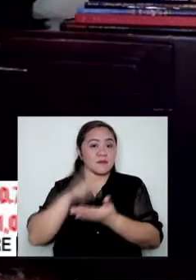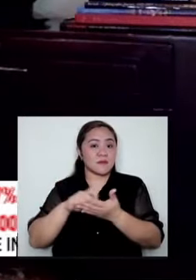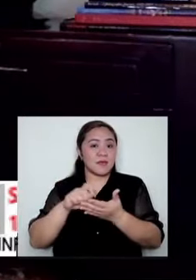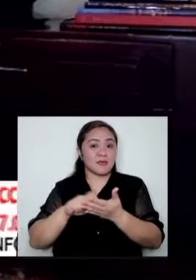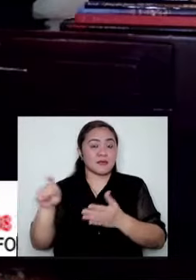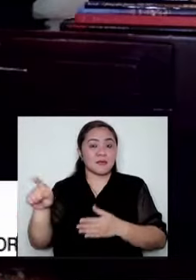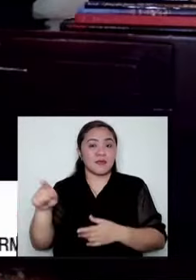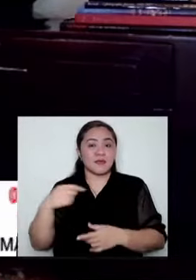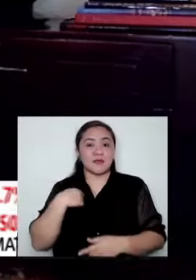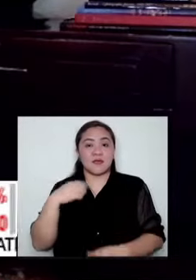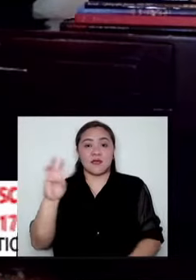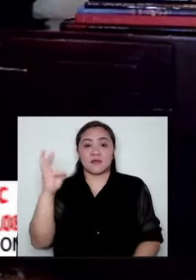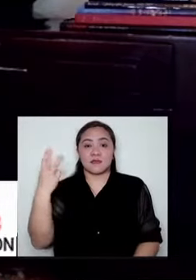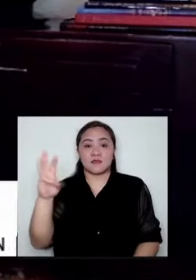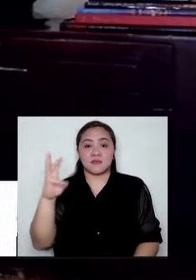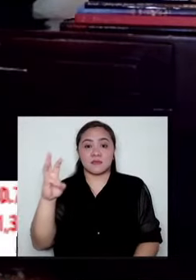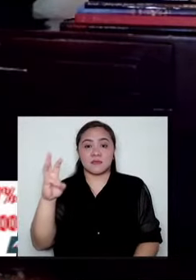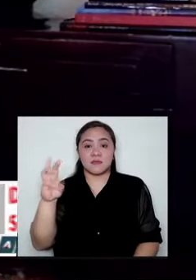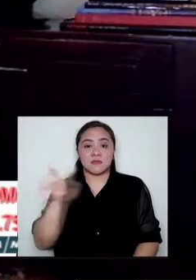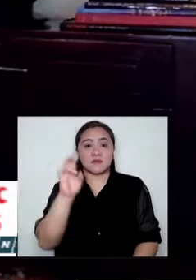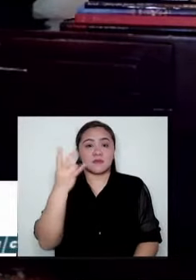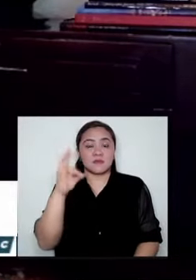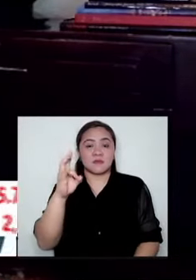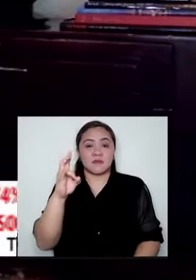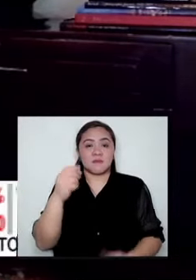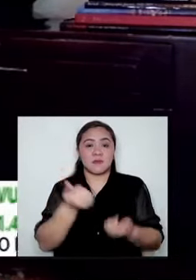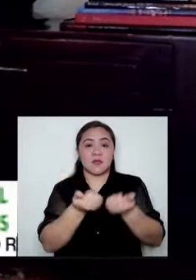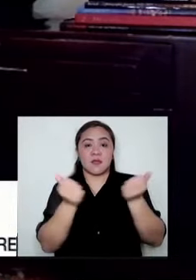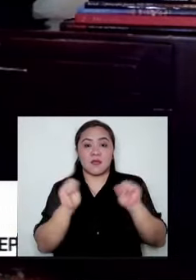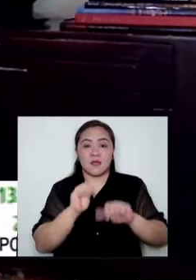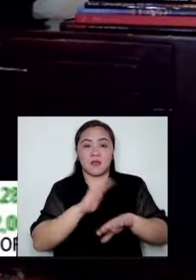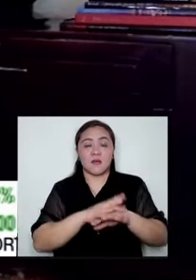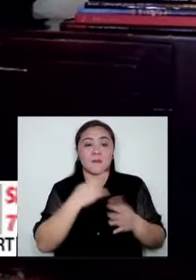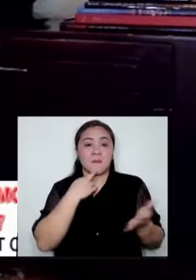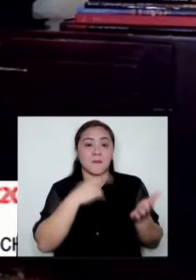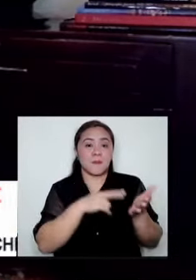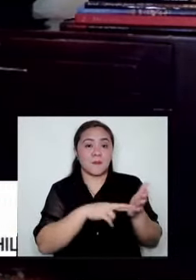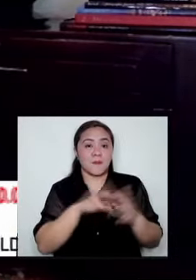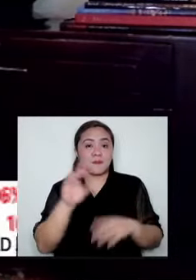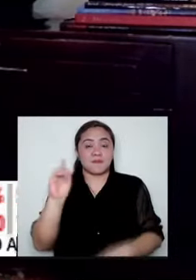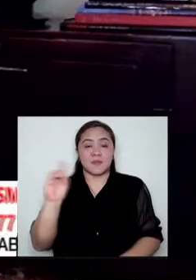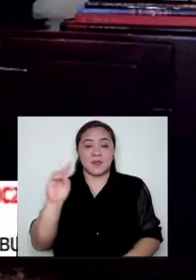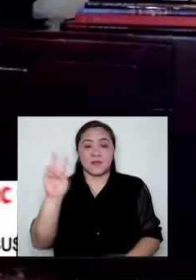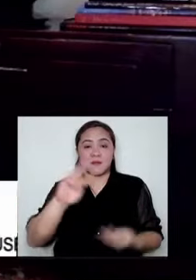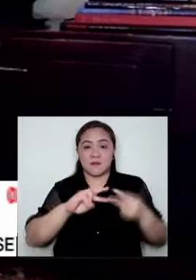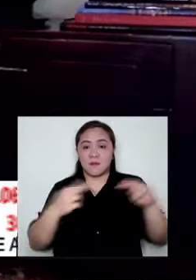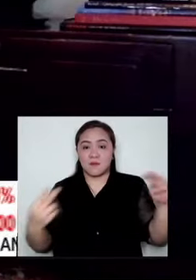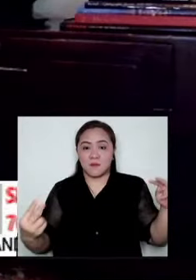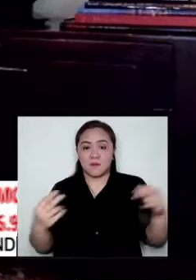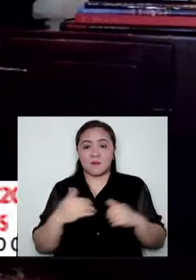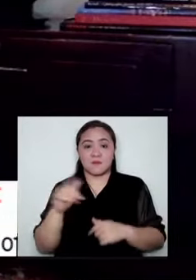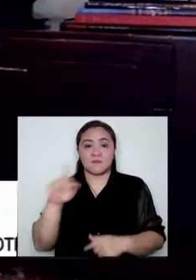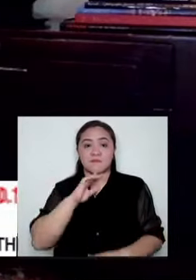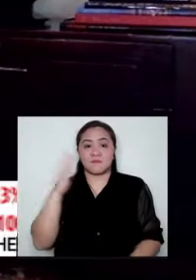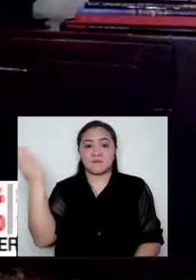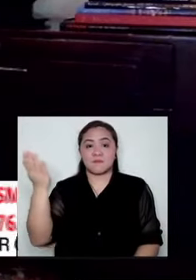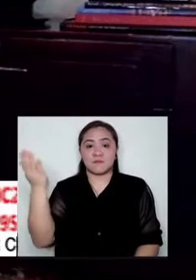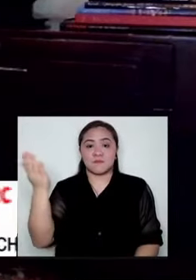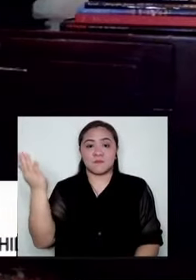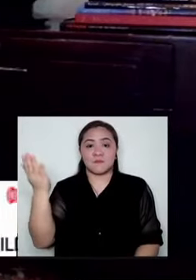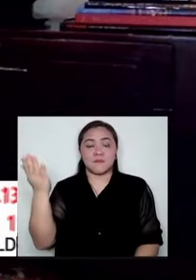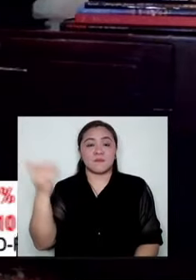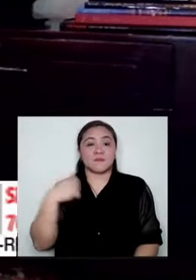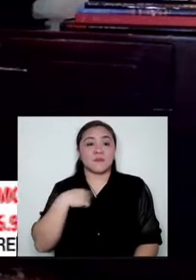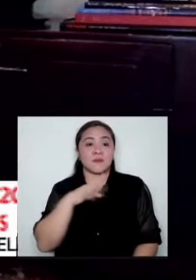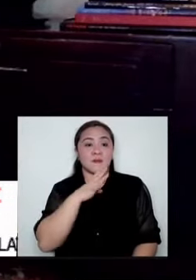says 16 out of 17 areas in Metro Manila have now recorded Delta variant cases. The spokesperson is